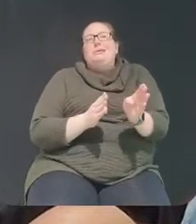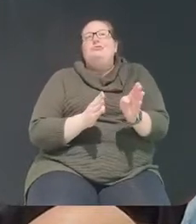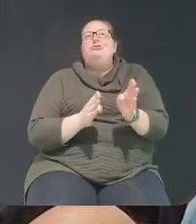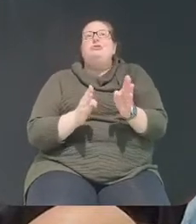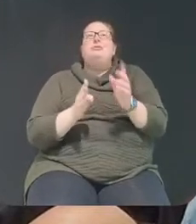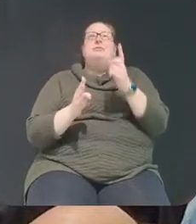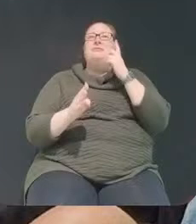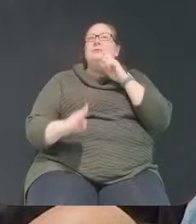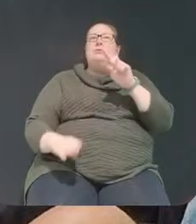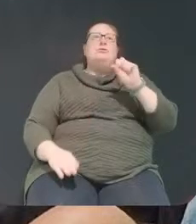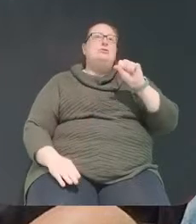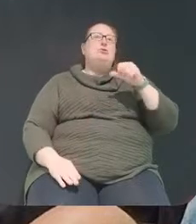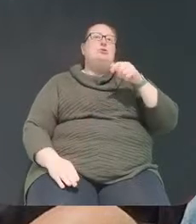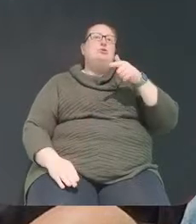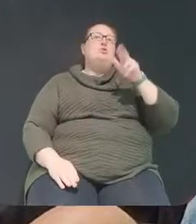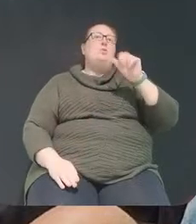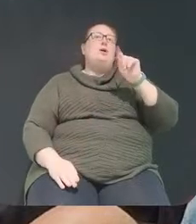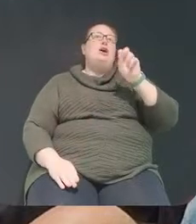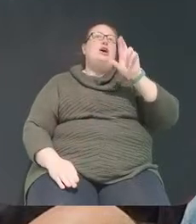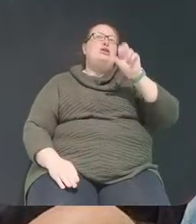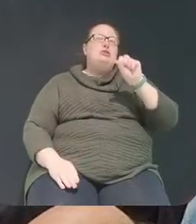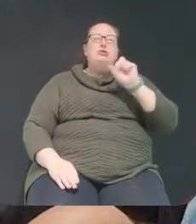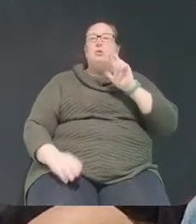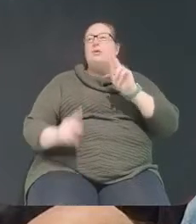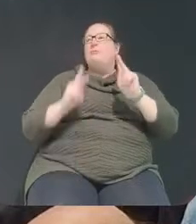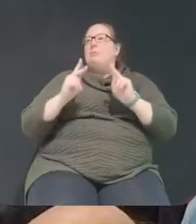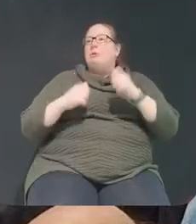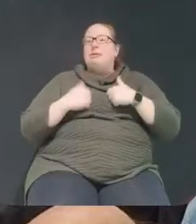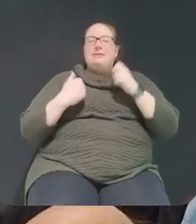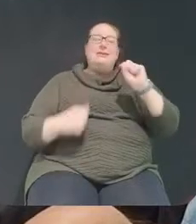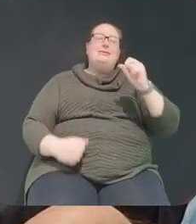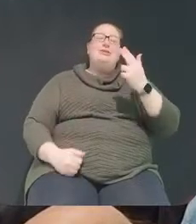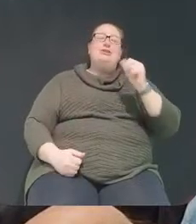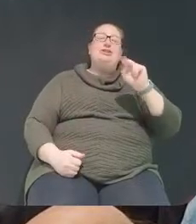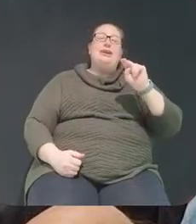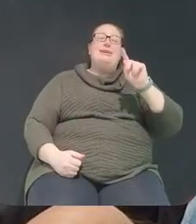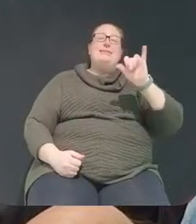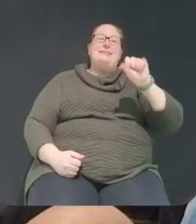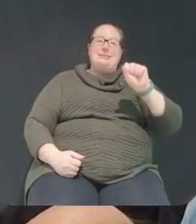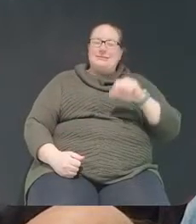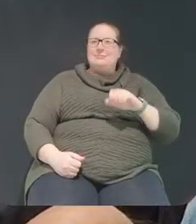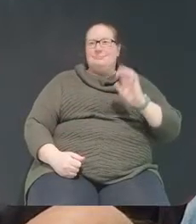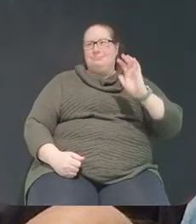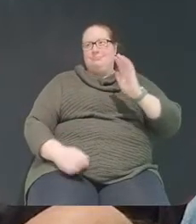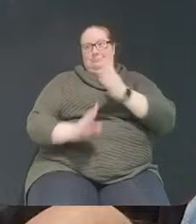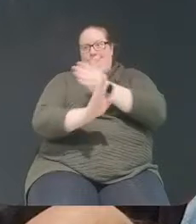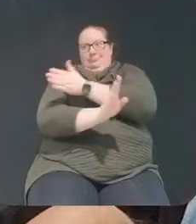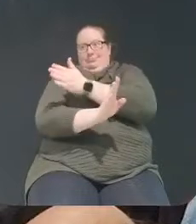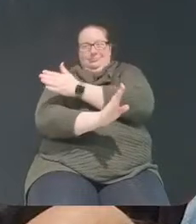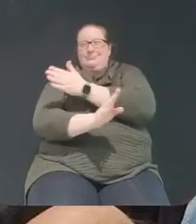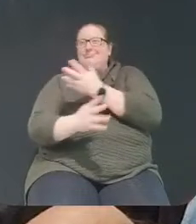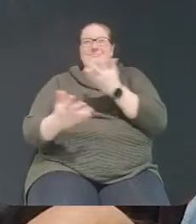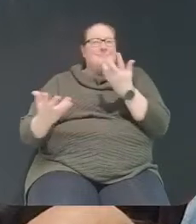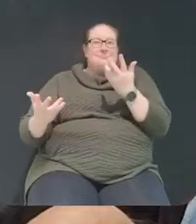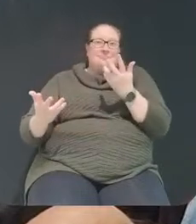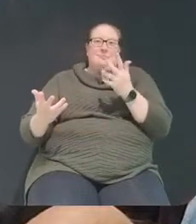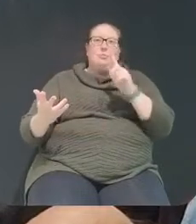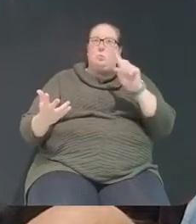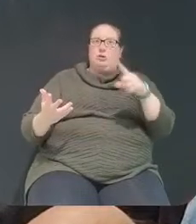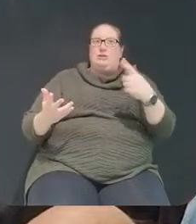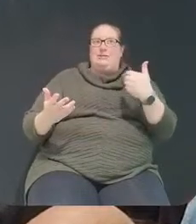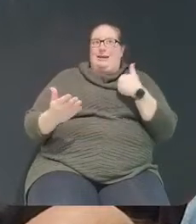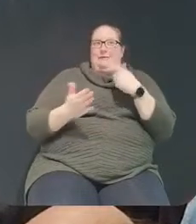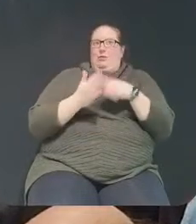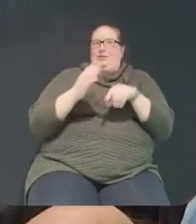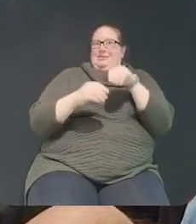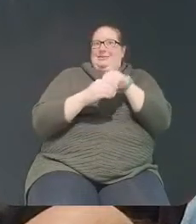of squatters or, you know, people living in shanties early on. Doesn't mean it, you know, we just have sort of what's in the city record, so it